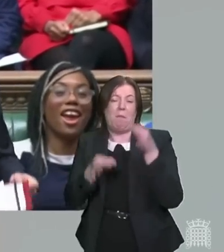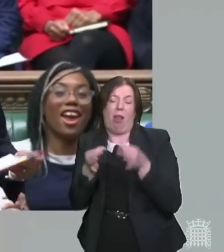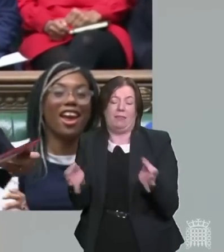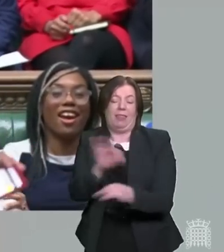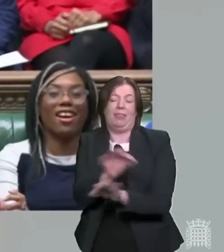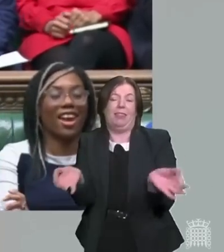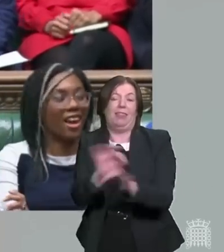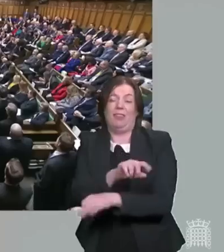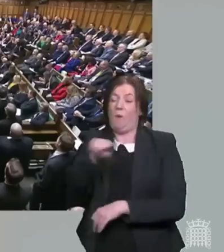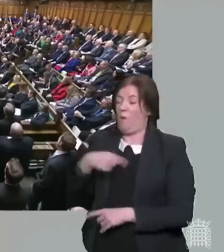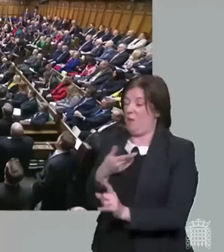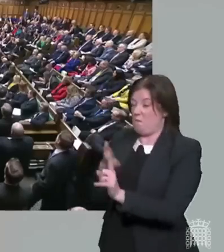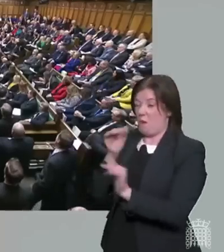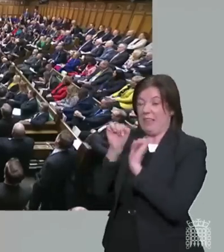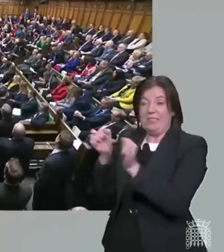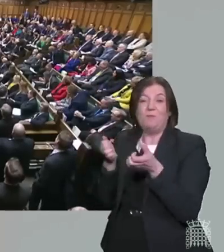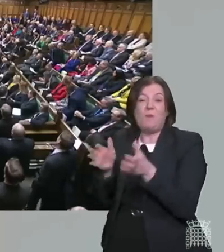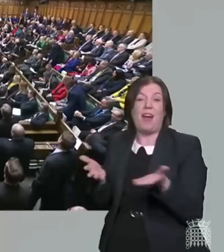it.